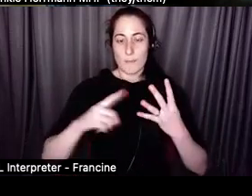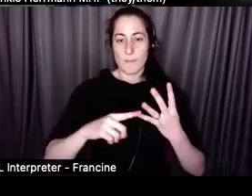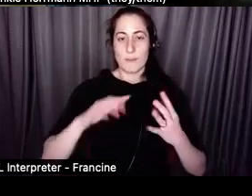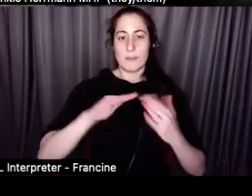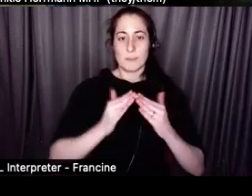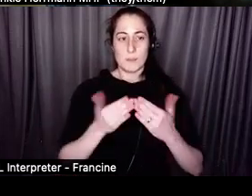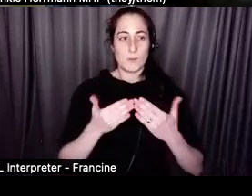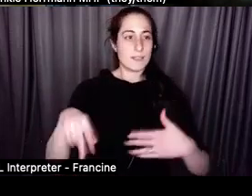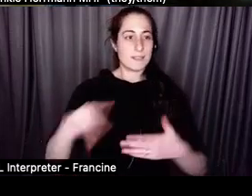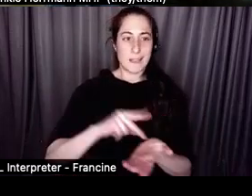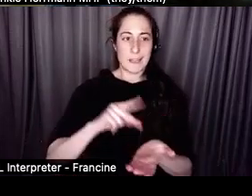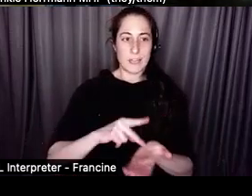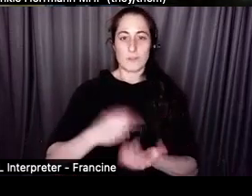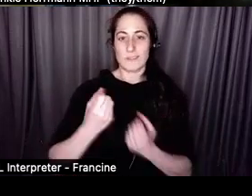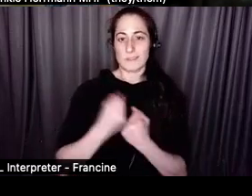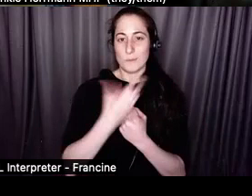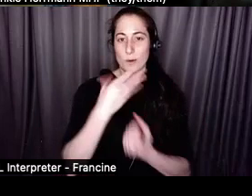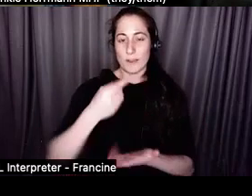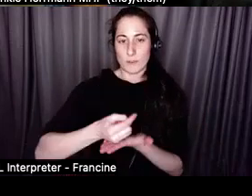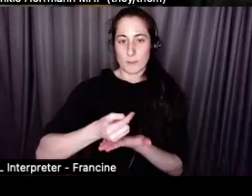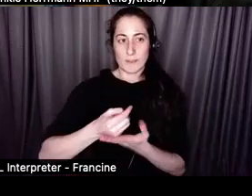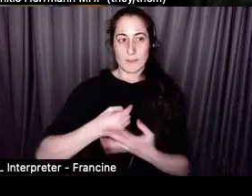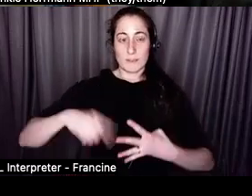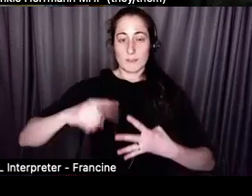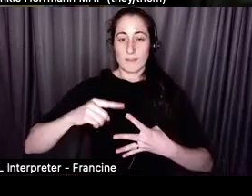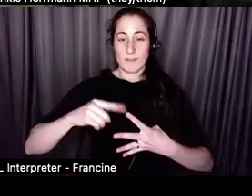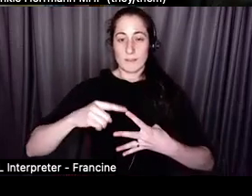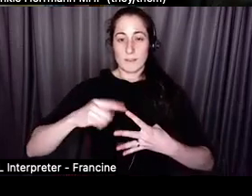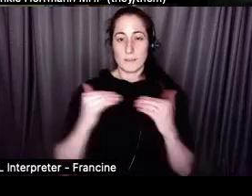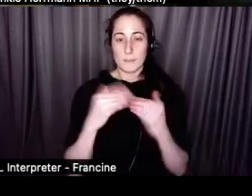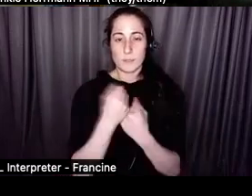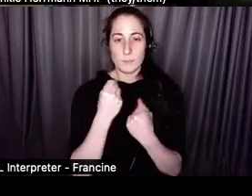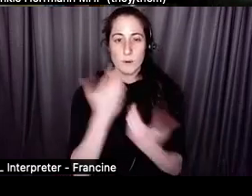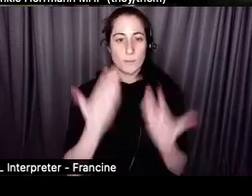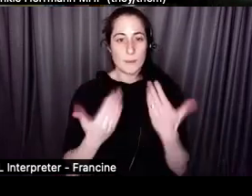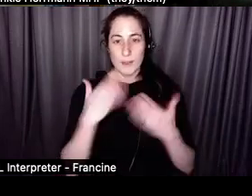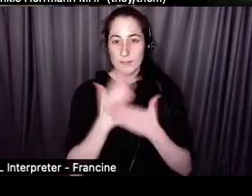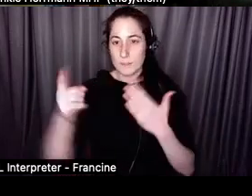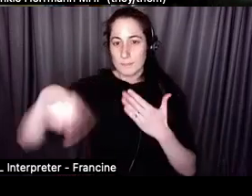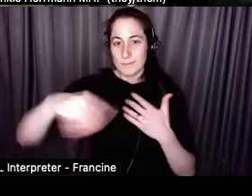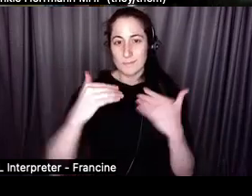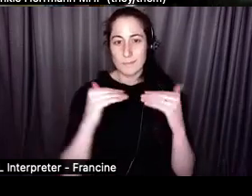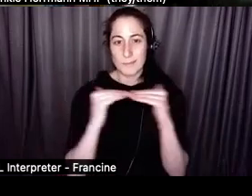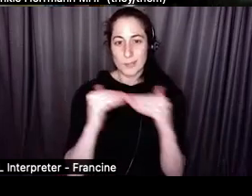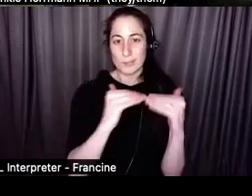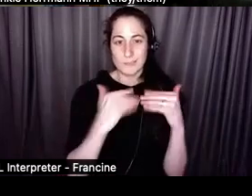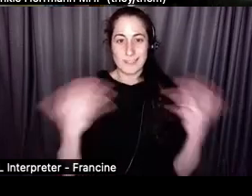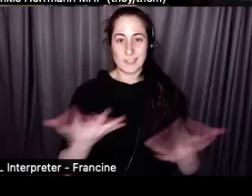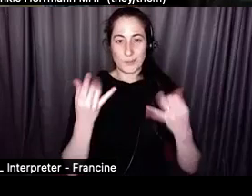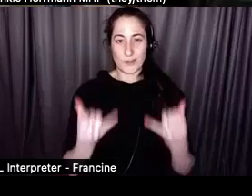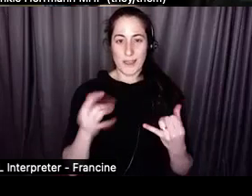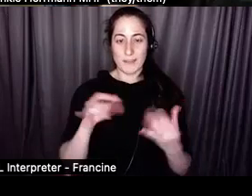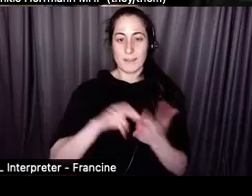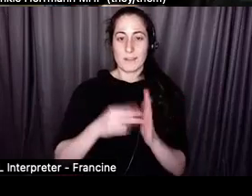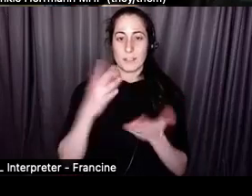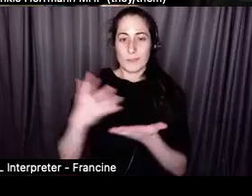support and treatment. So peer support is, and there may be probably some peers on the line with us today, it's getting help from somebody who